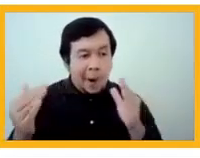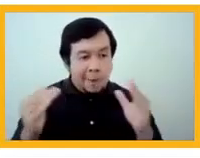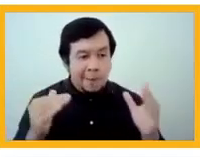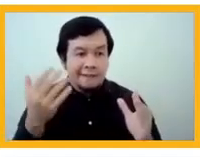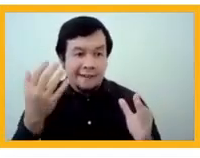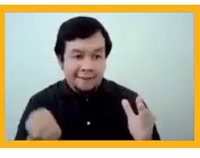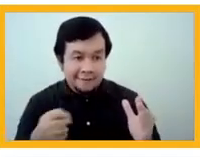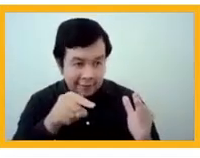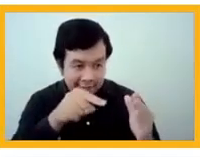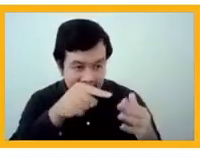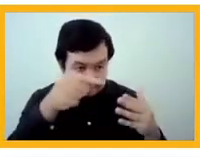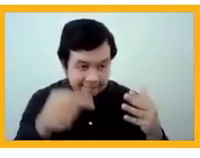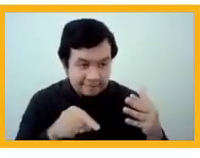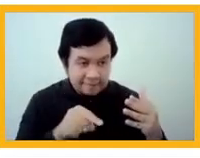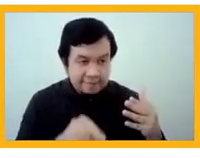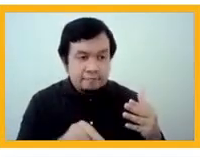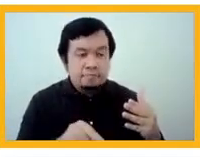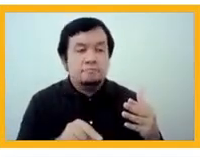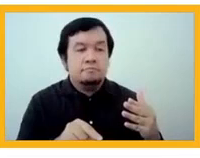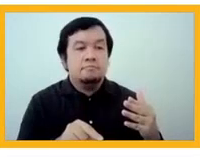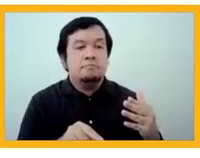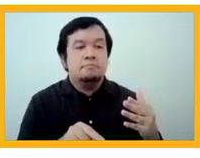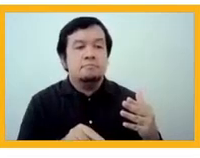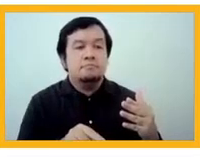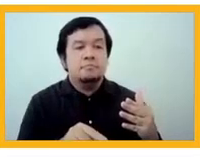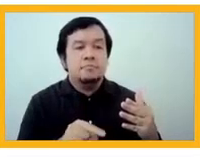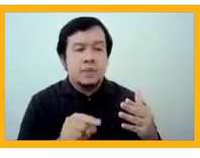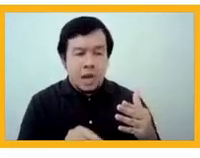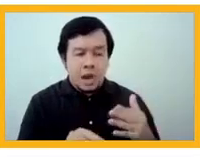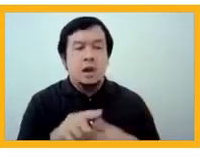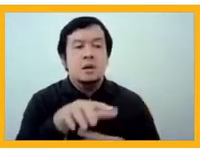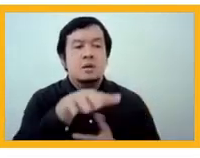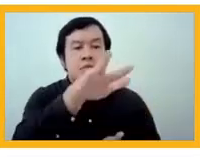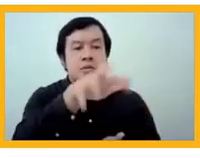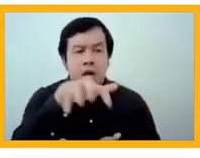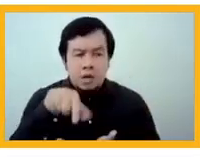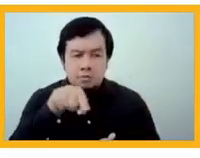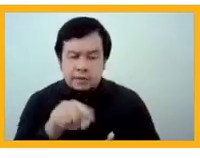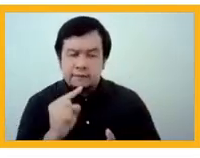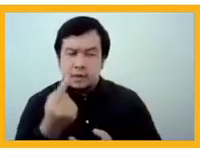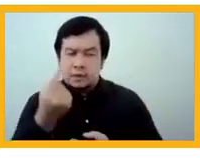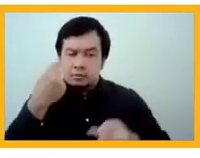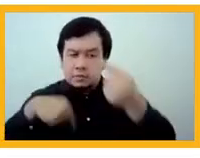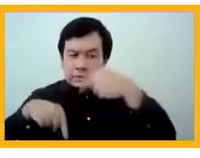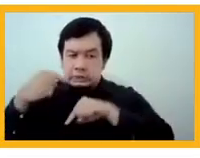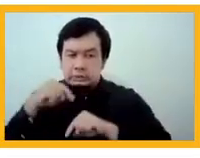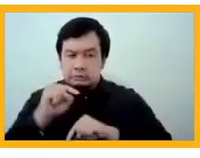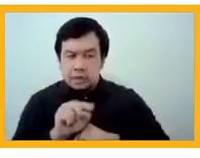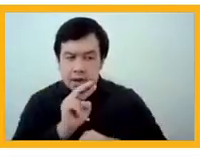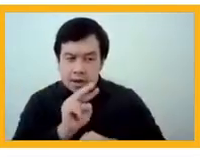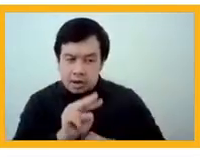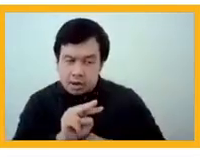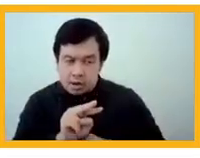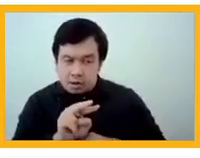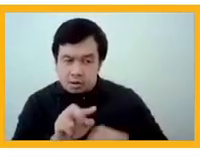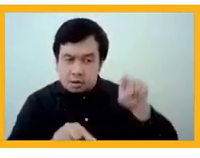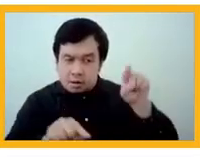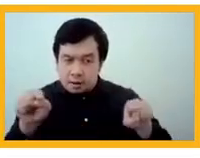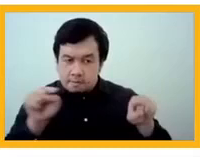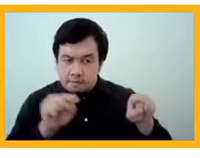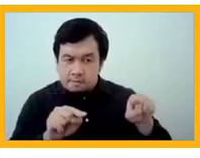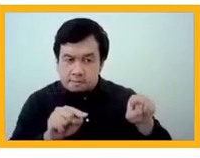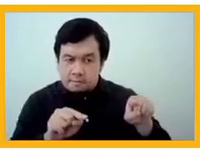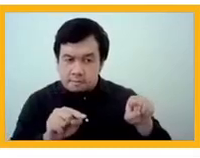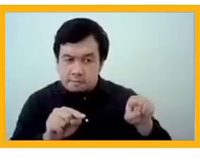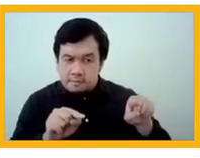official school data, and the true learning level is less than half of what is reported. And in fact, most of the over-reporting happens for the weaker kids because